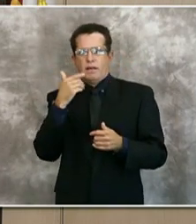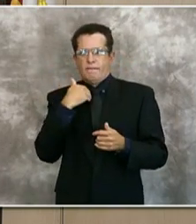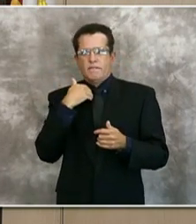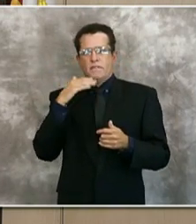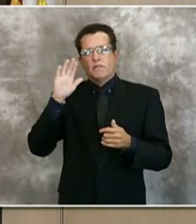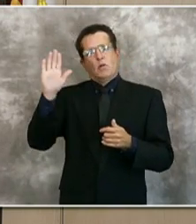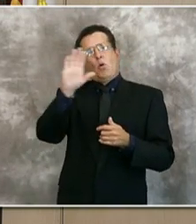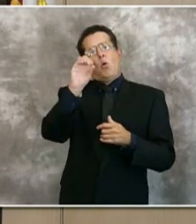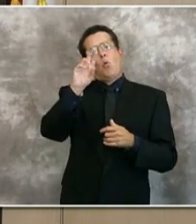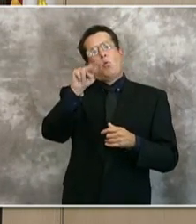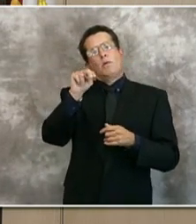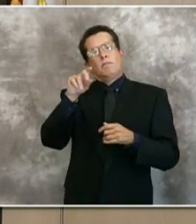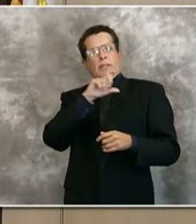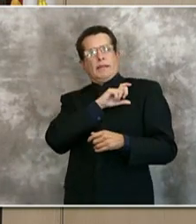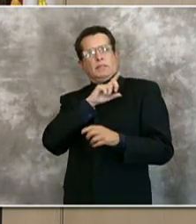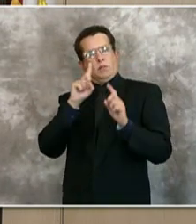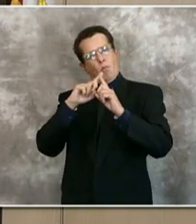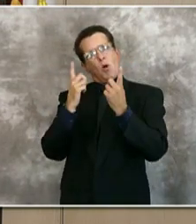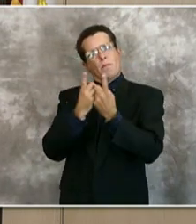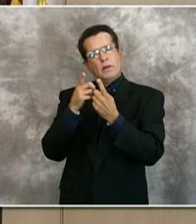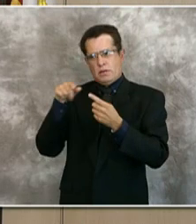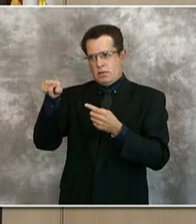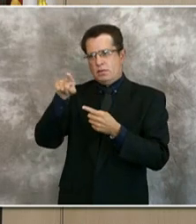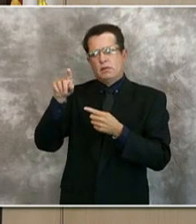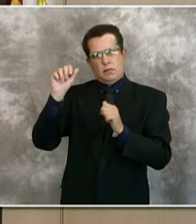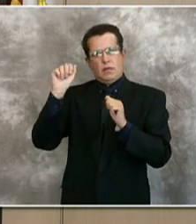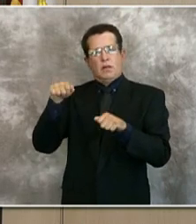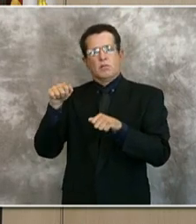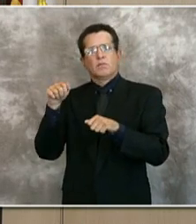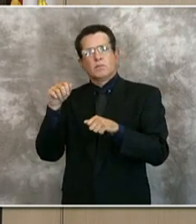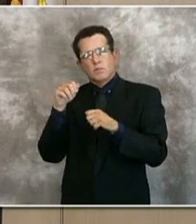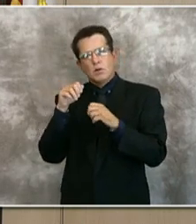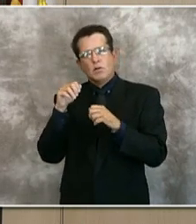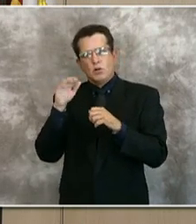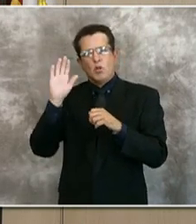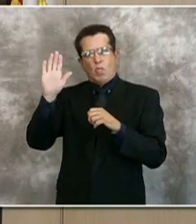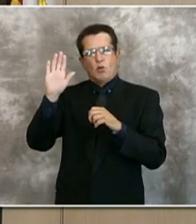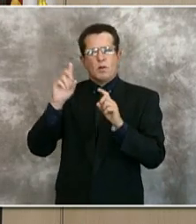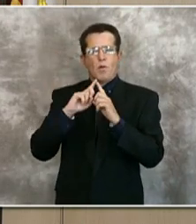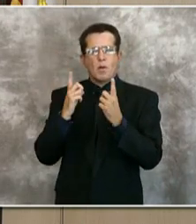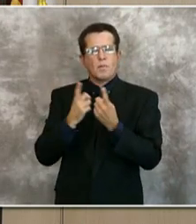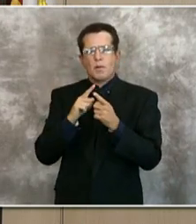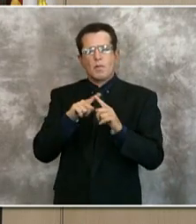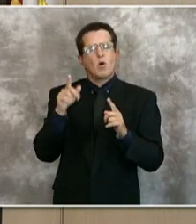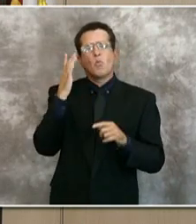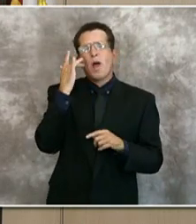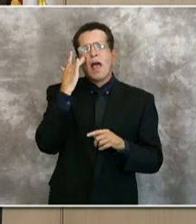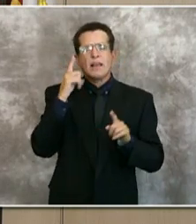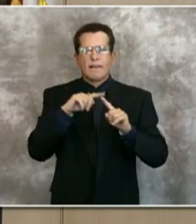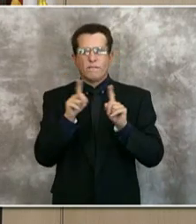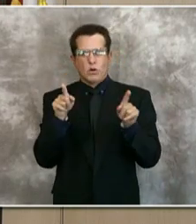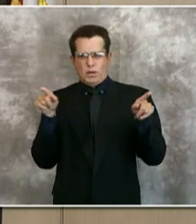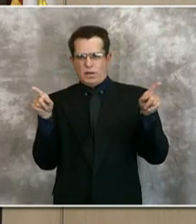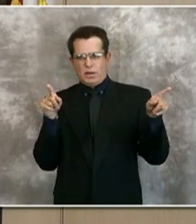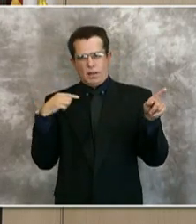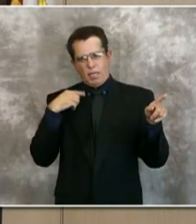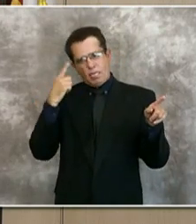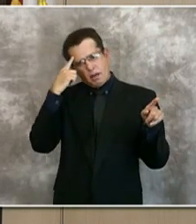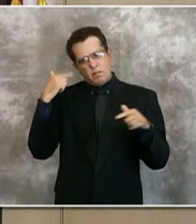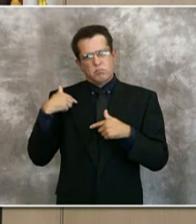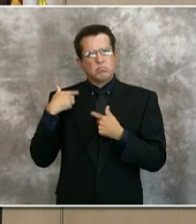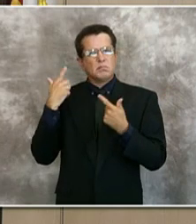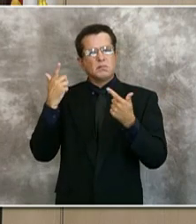their own police departments, for example, or code enforcement divisions. So you've always had to work with local jurisdictions, I would